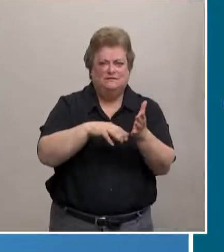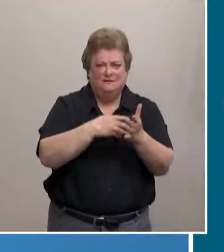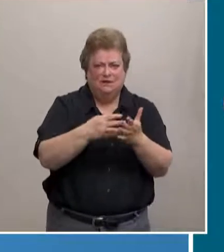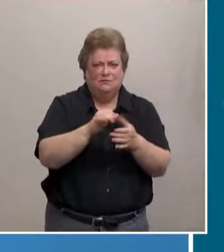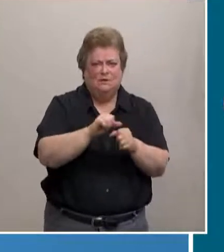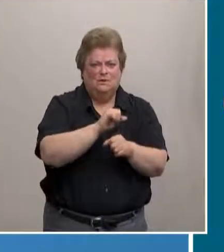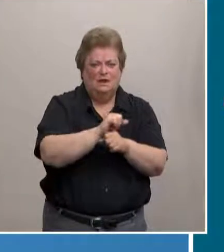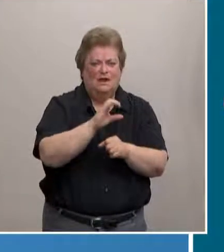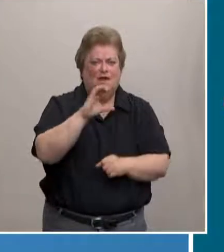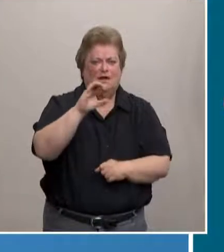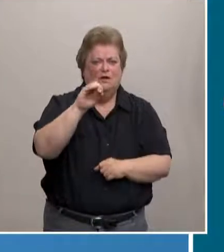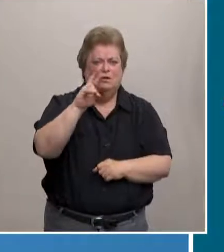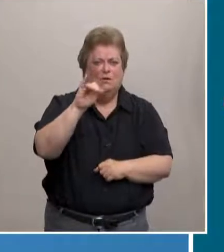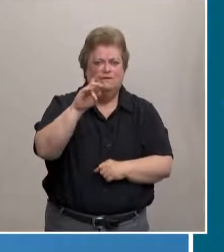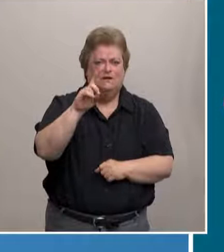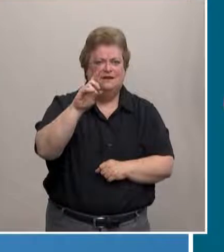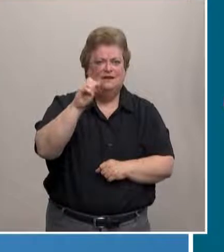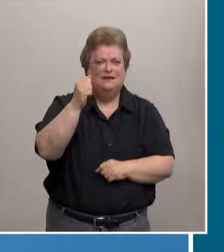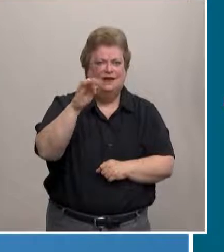at